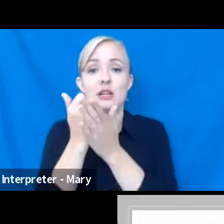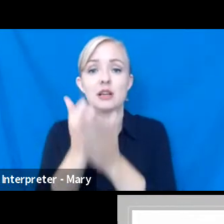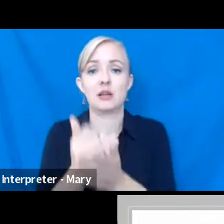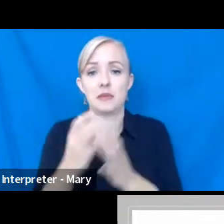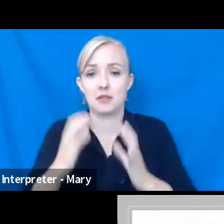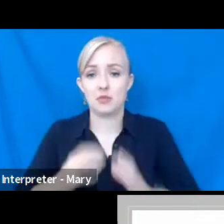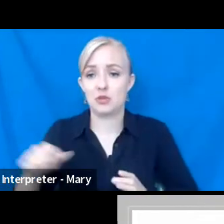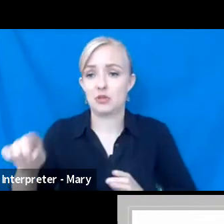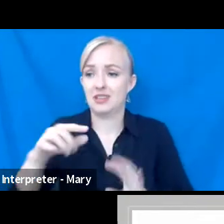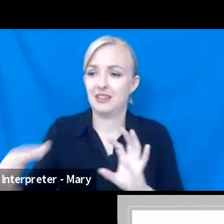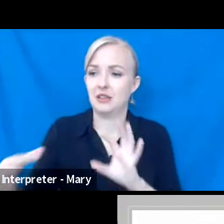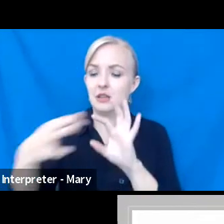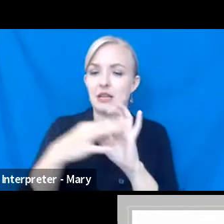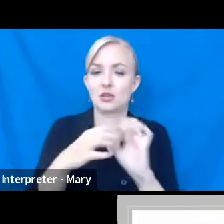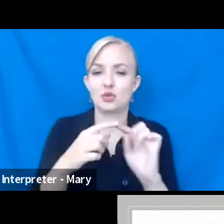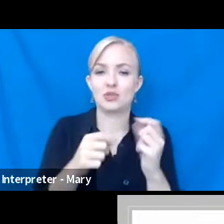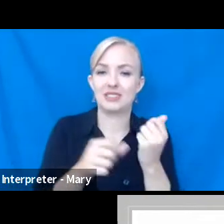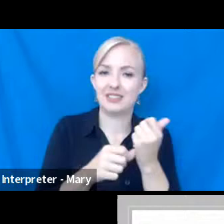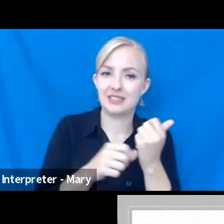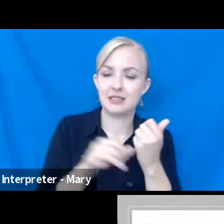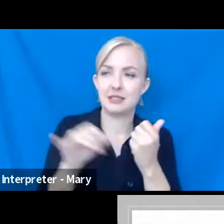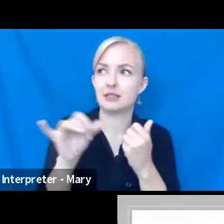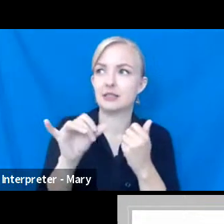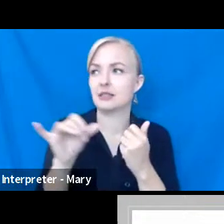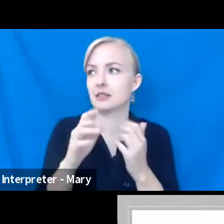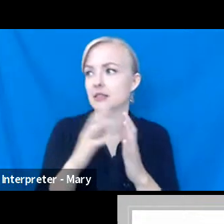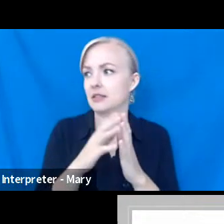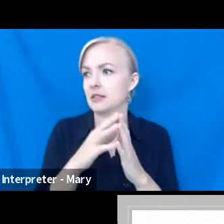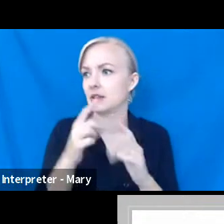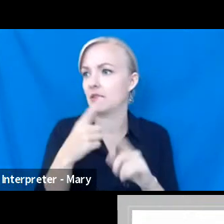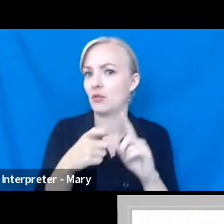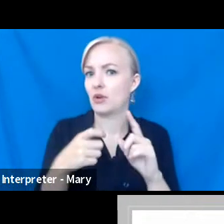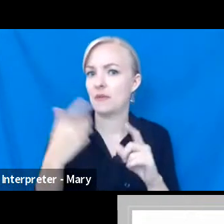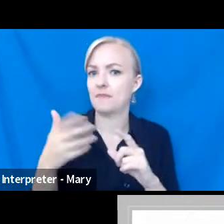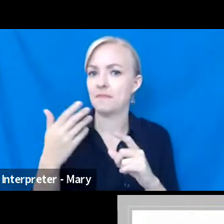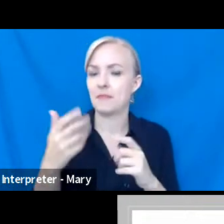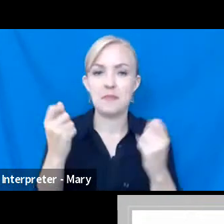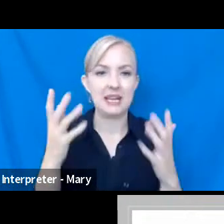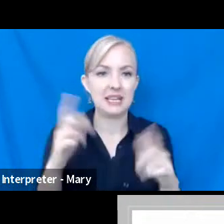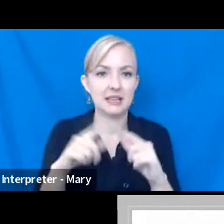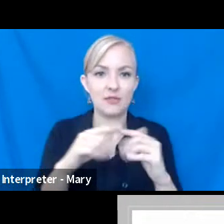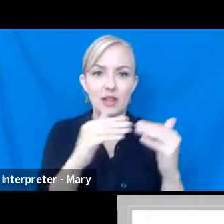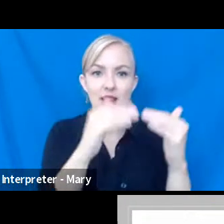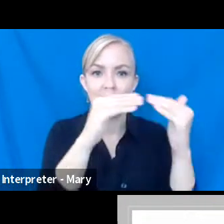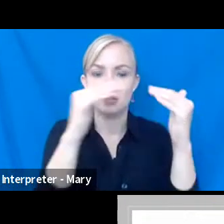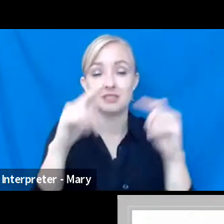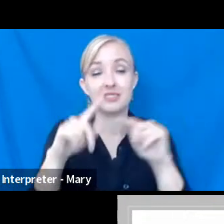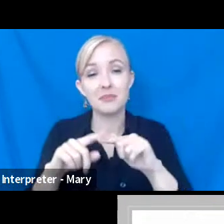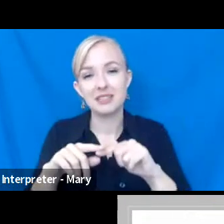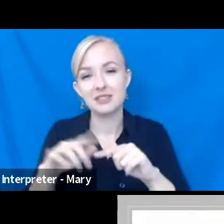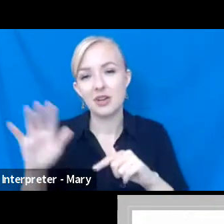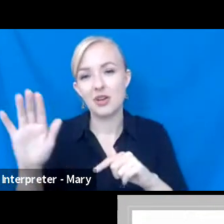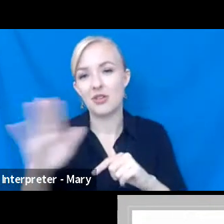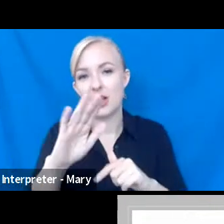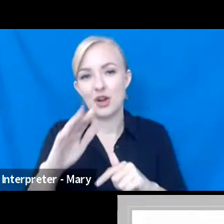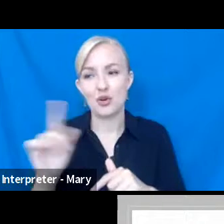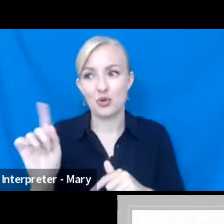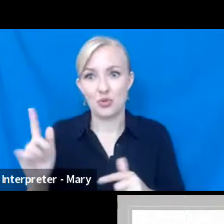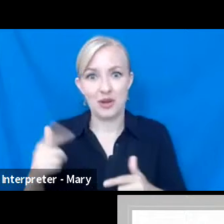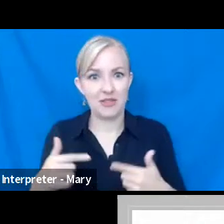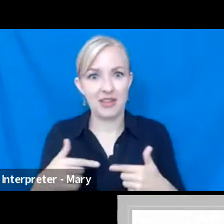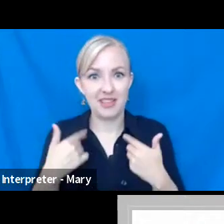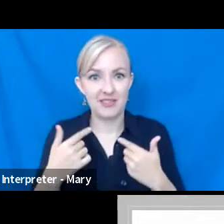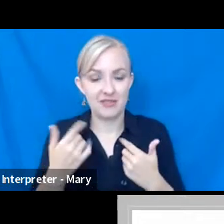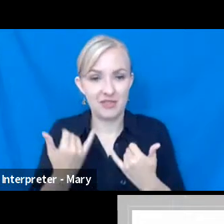consumers connected to assistance from multiple levels, depending on their geography, where they're